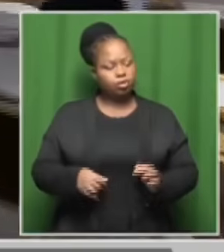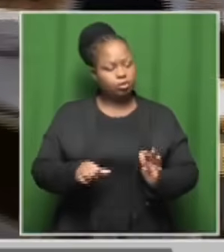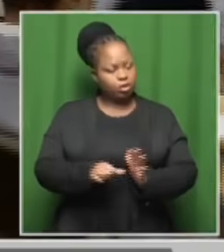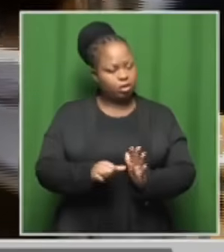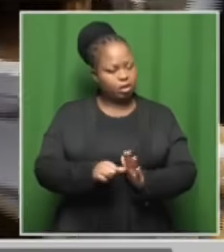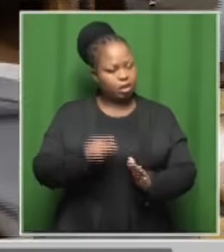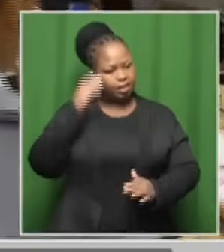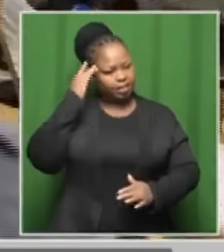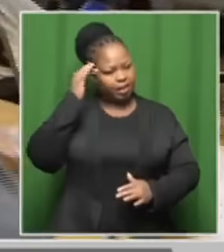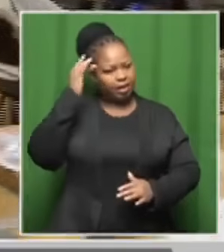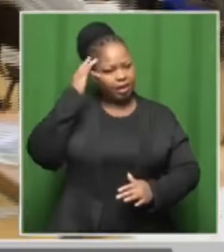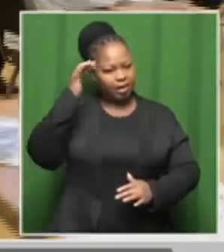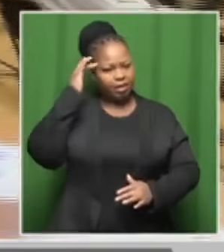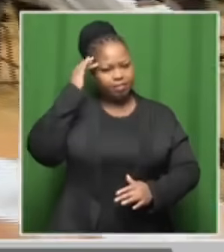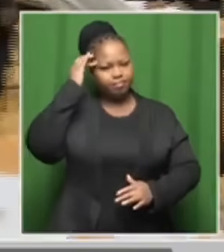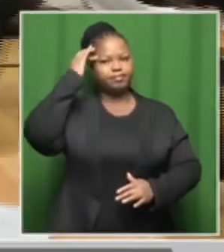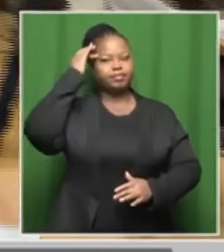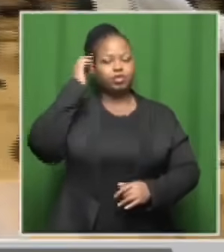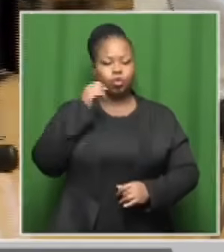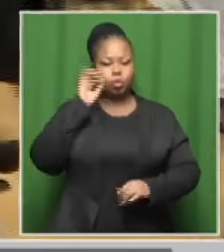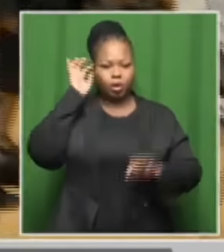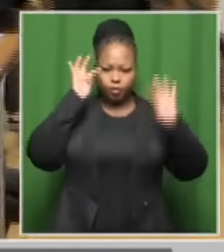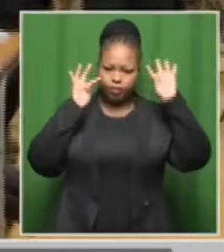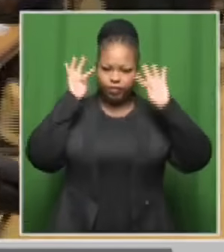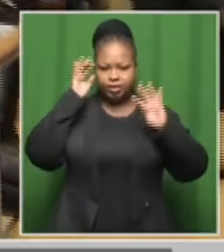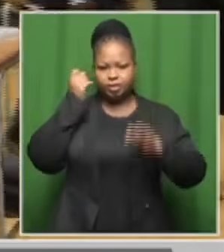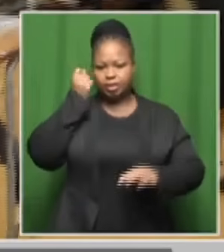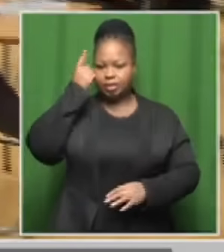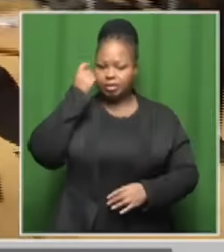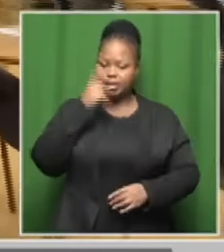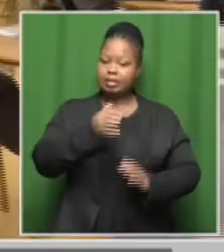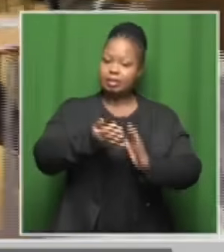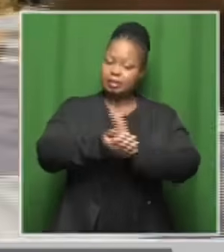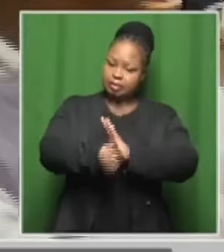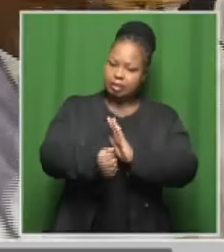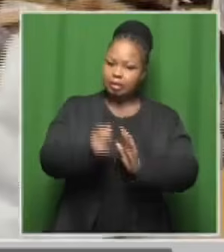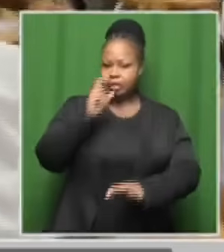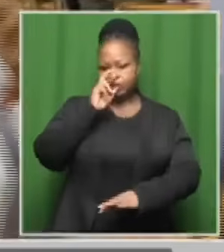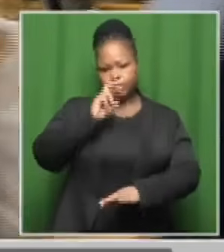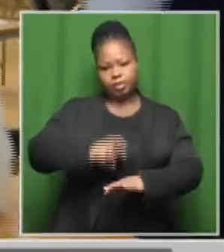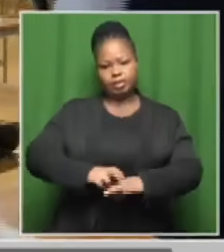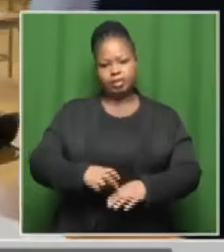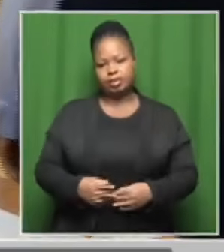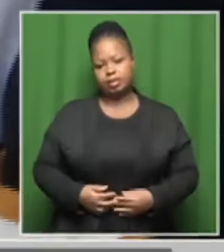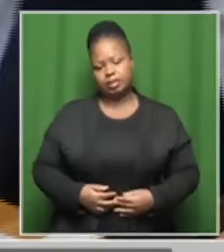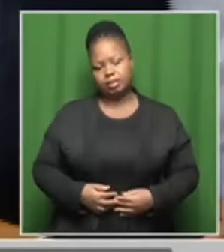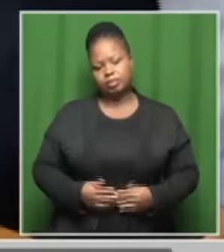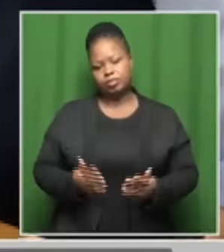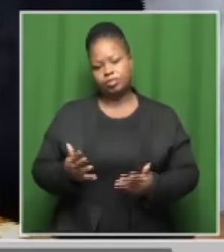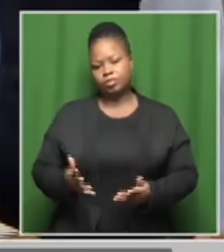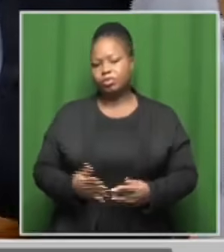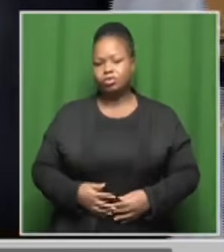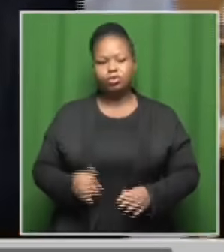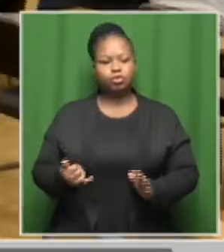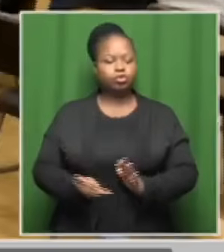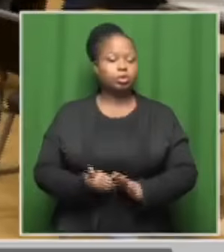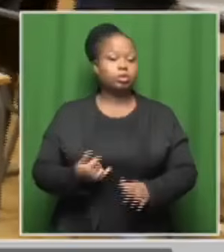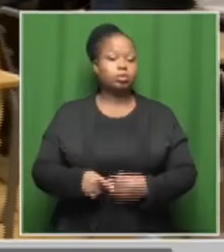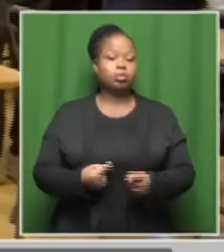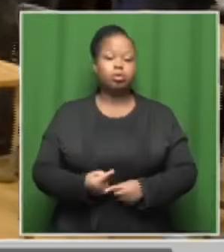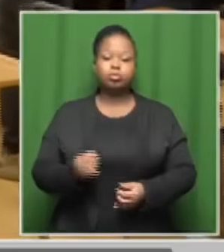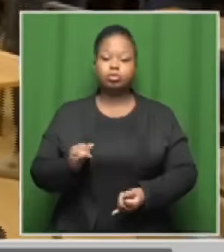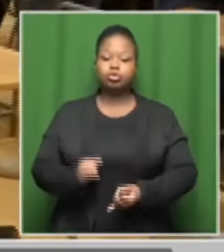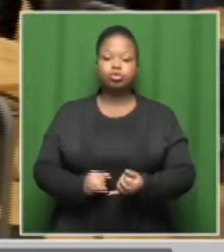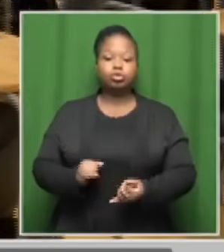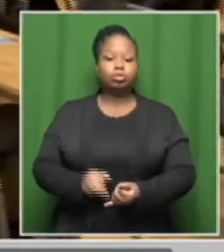innovative understanding. Those are the skills that we need. It's not just about a subject.